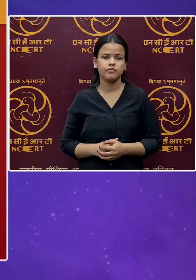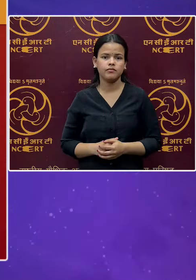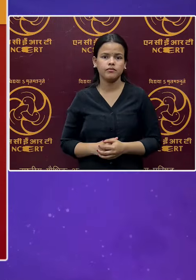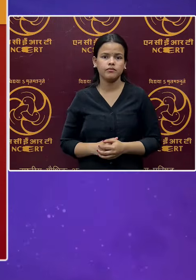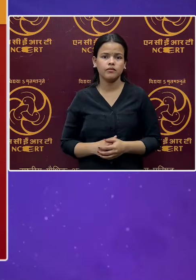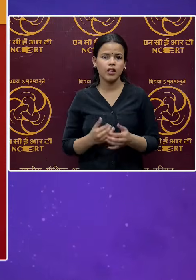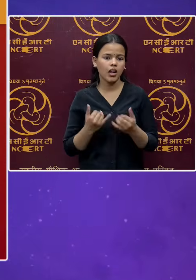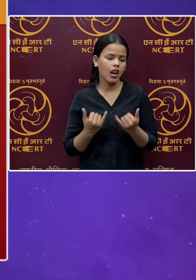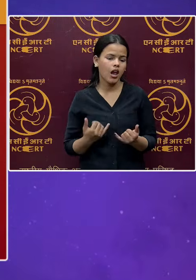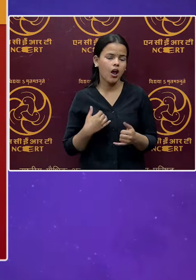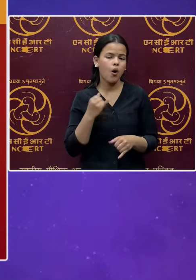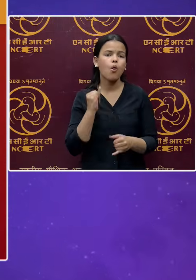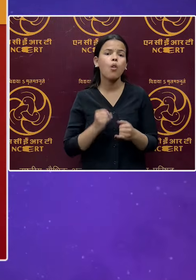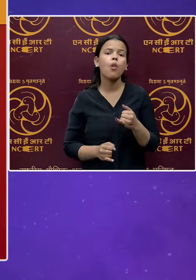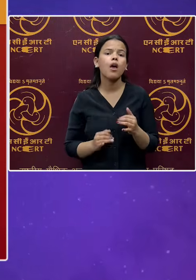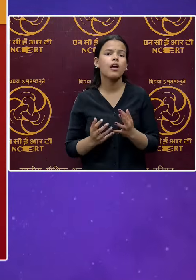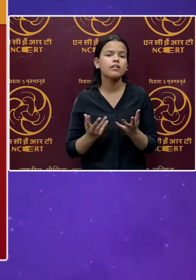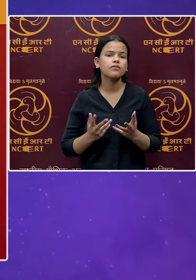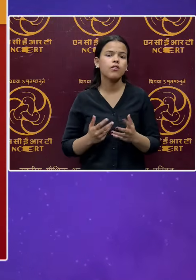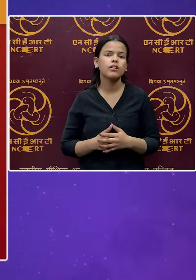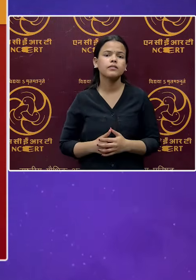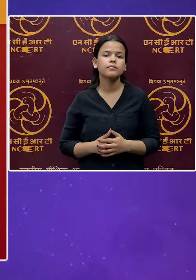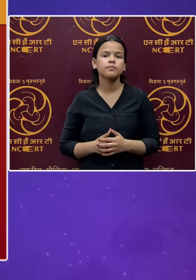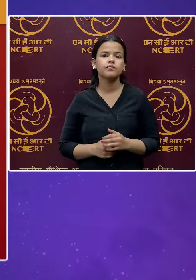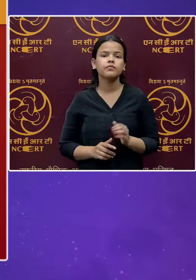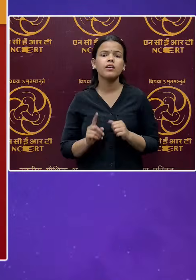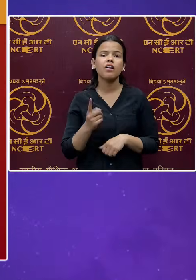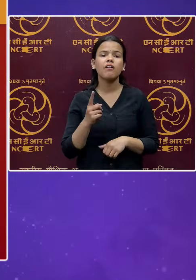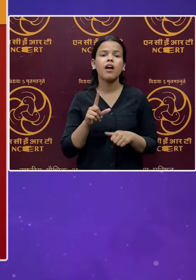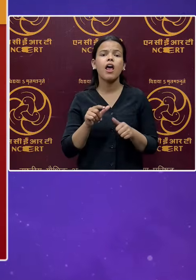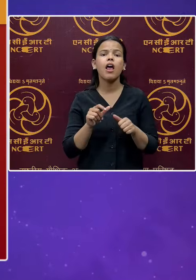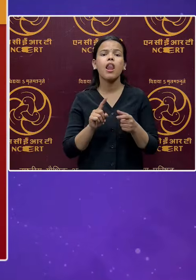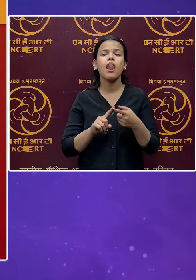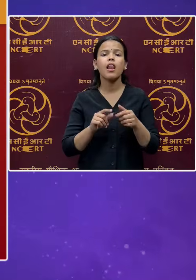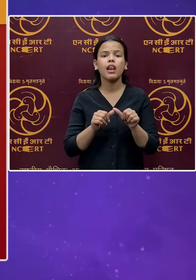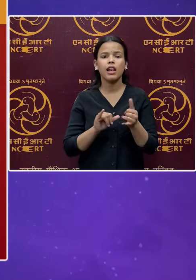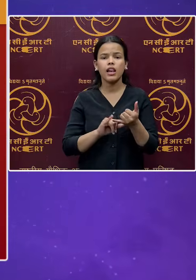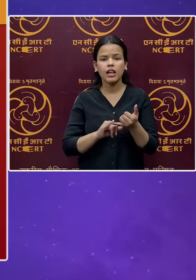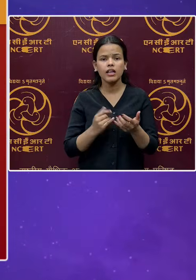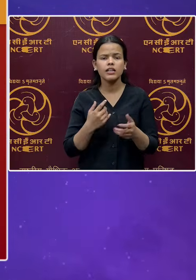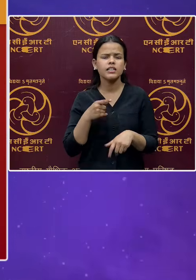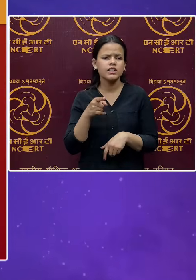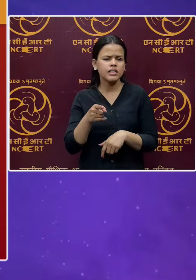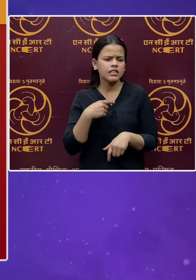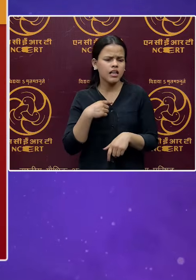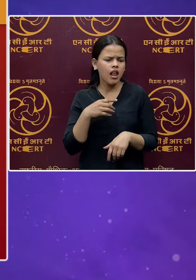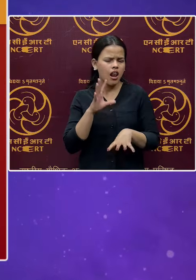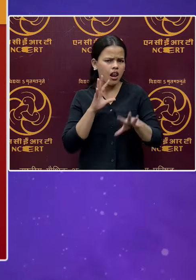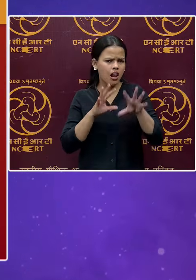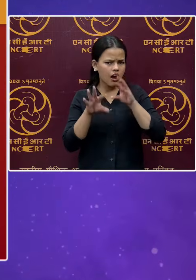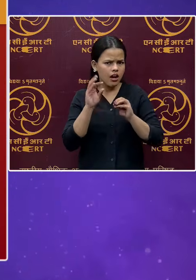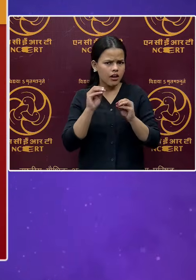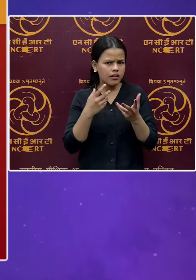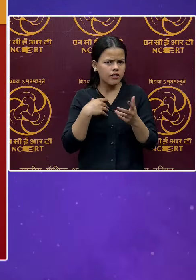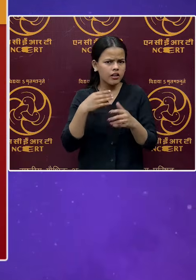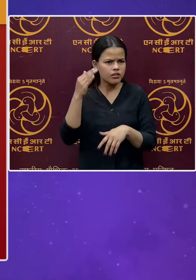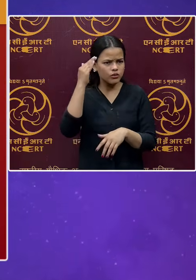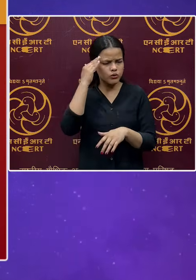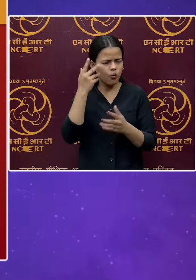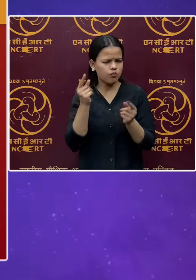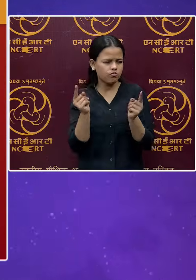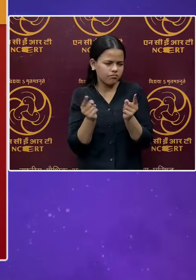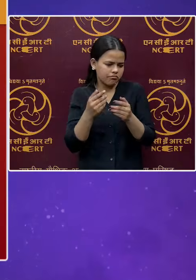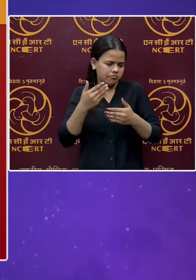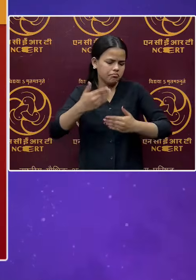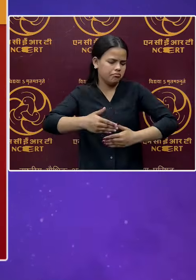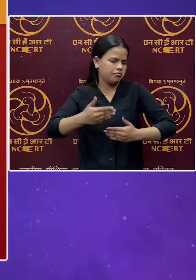So now the last role, but not the least, learner's role. What are the learner's role? Learner's role is little bit